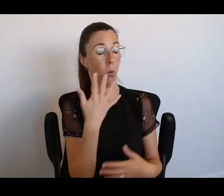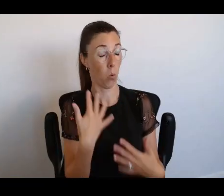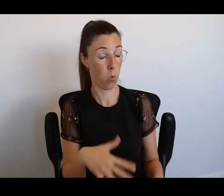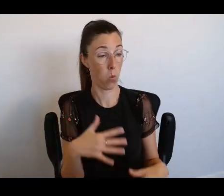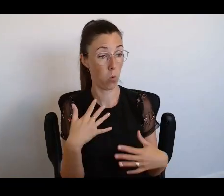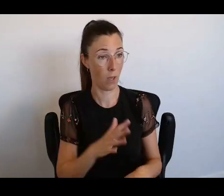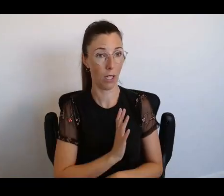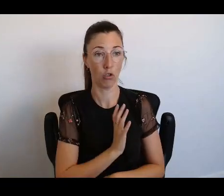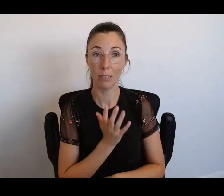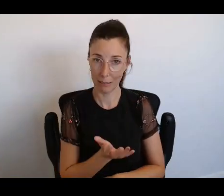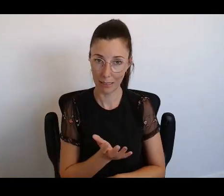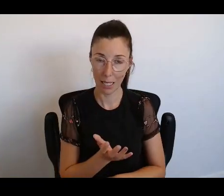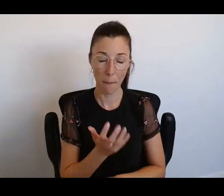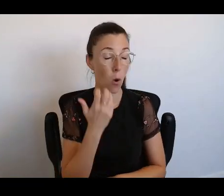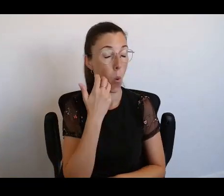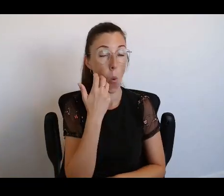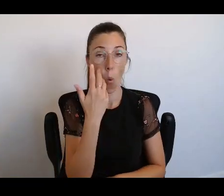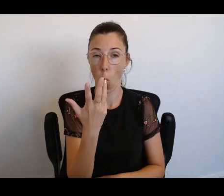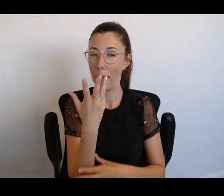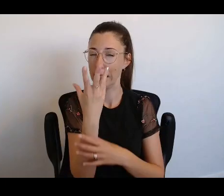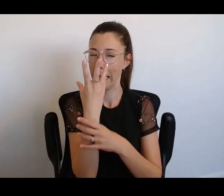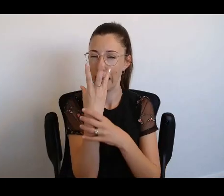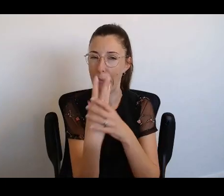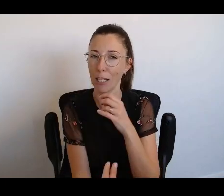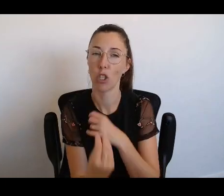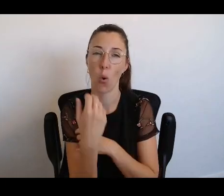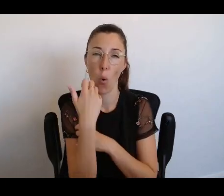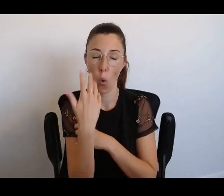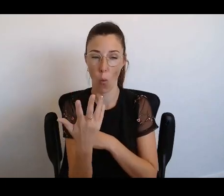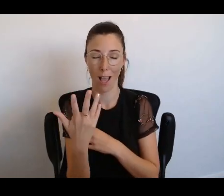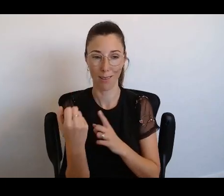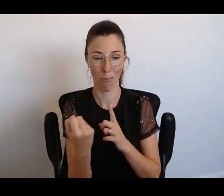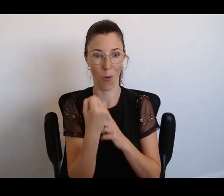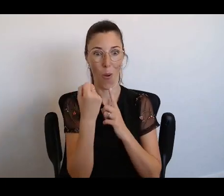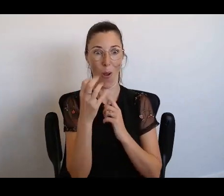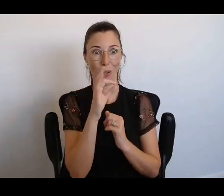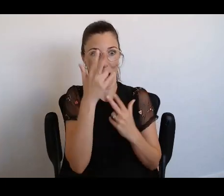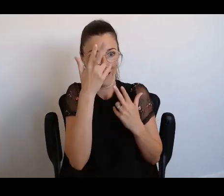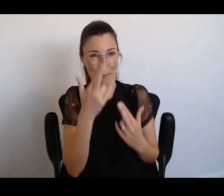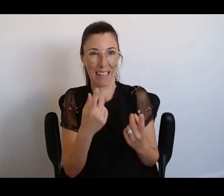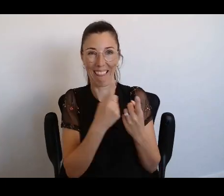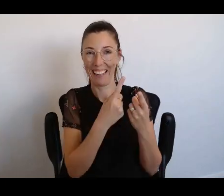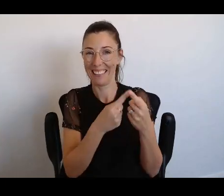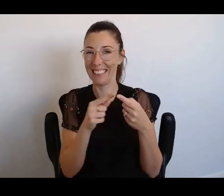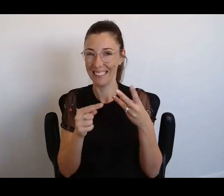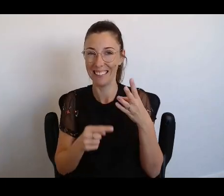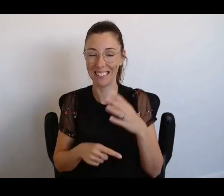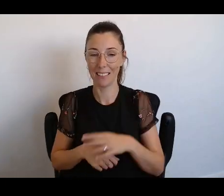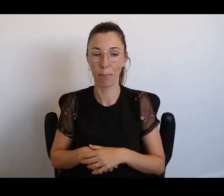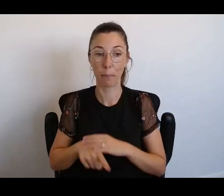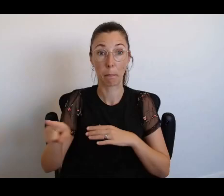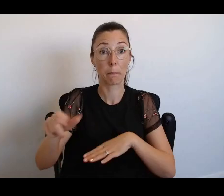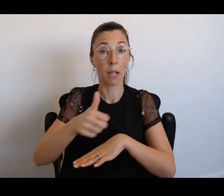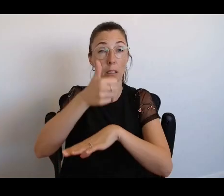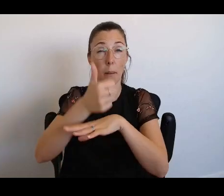always so engaging and always so unexpected. But the visual language that he established very early on in his